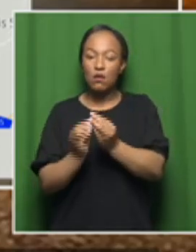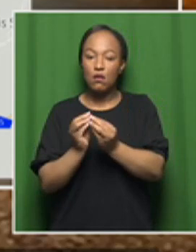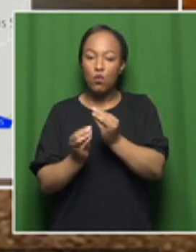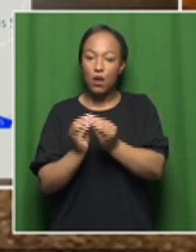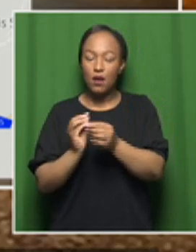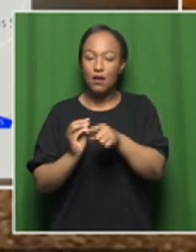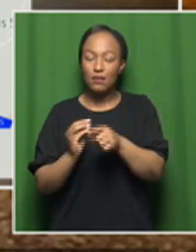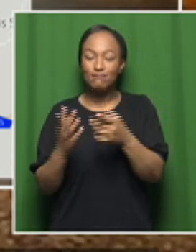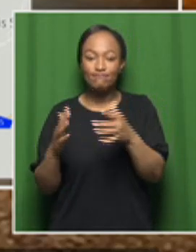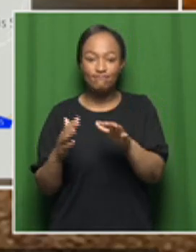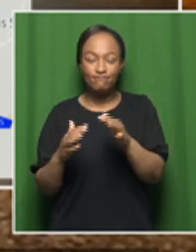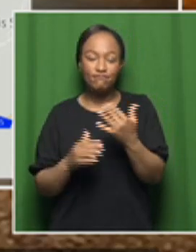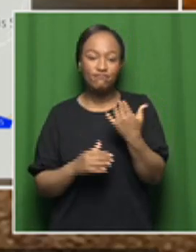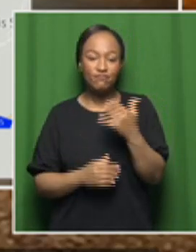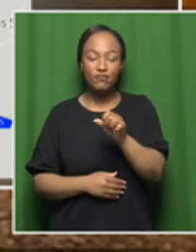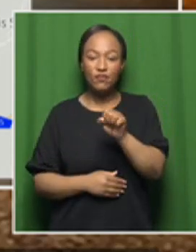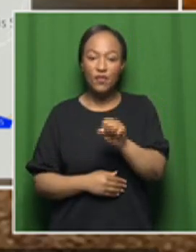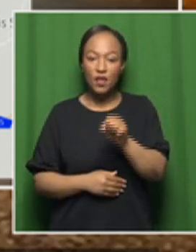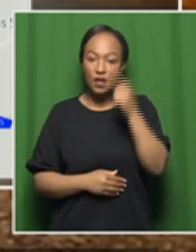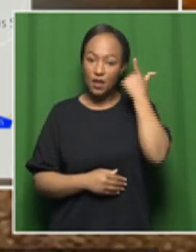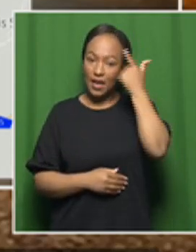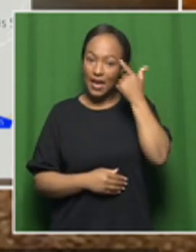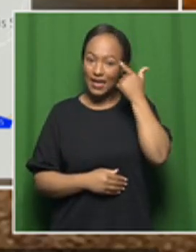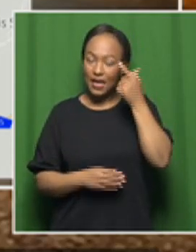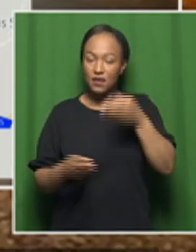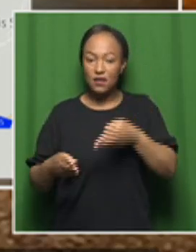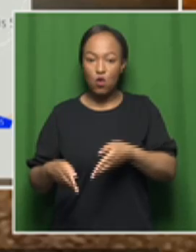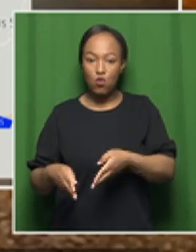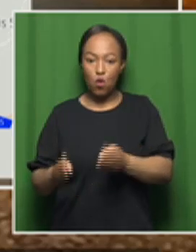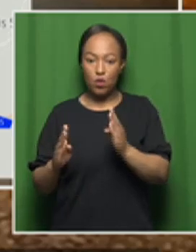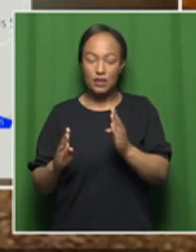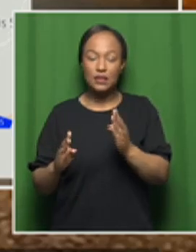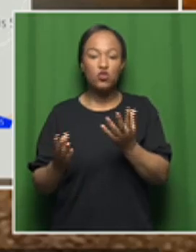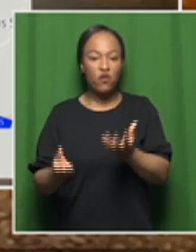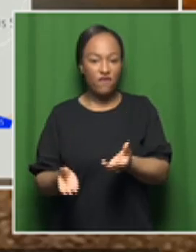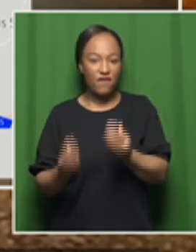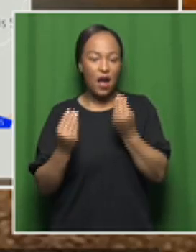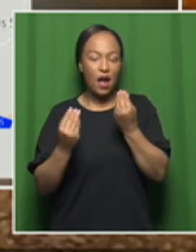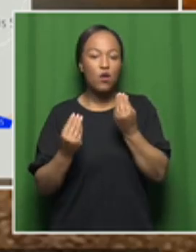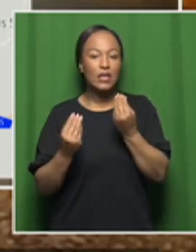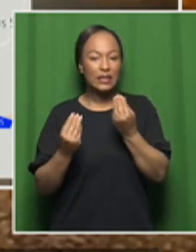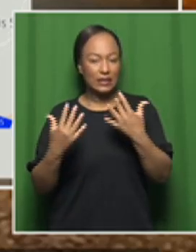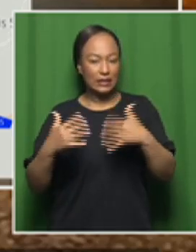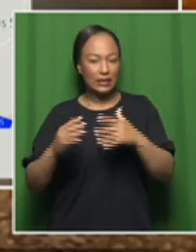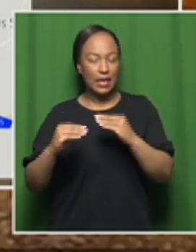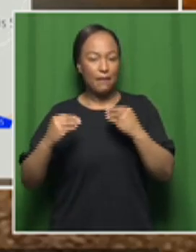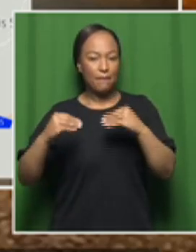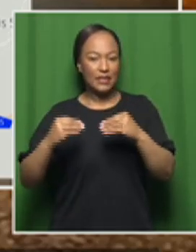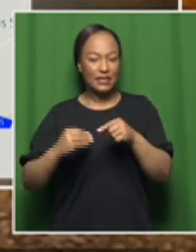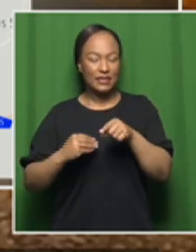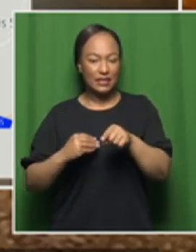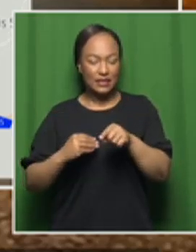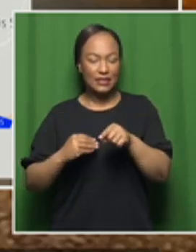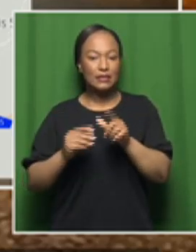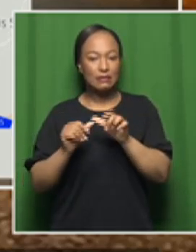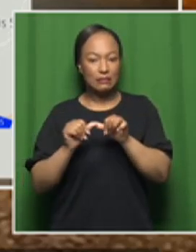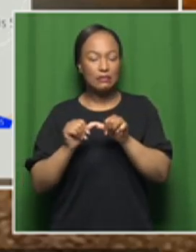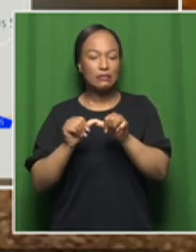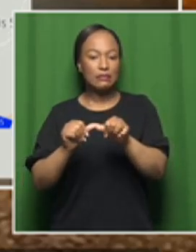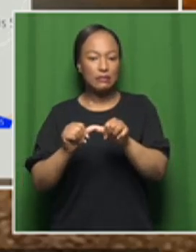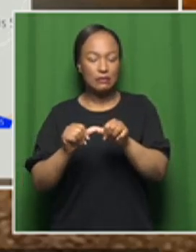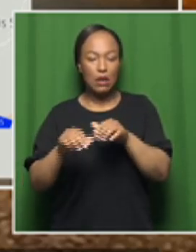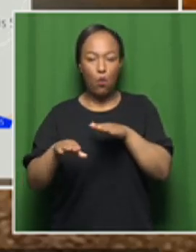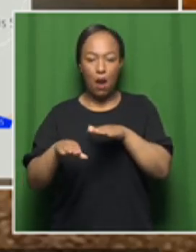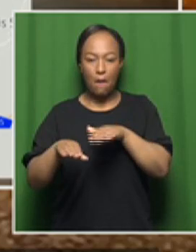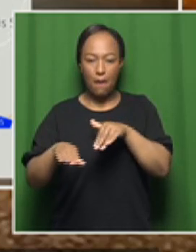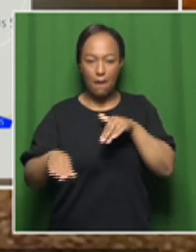Buccleuch, southbound at London Road going down to Alex. And that's what you find during peak times. And then it stays busy and slow all